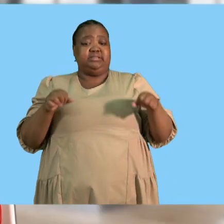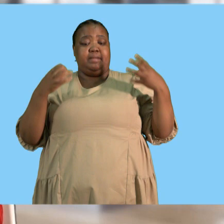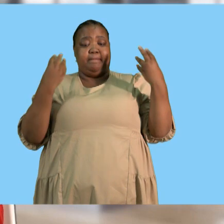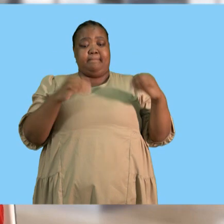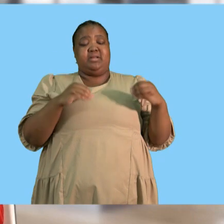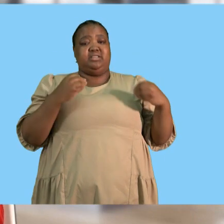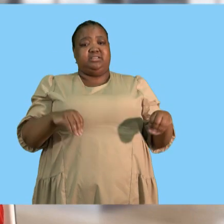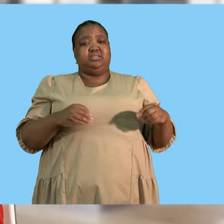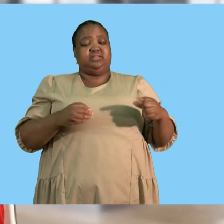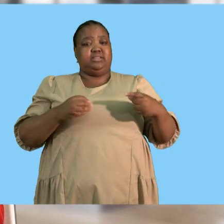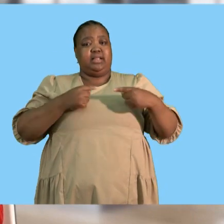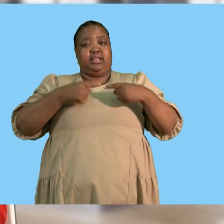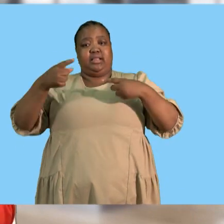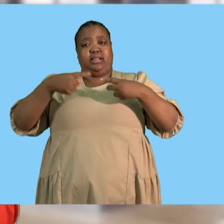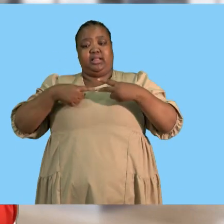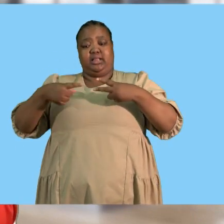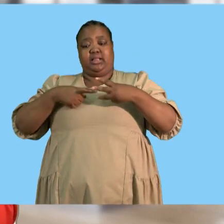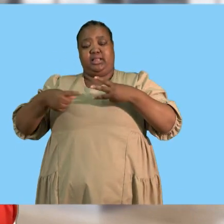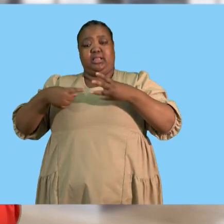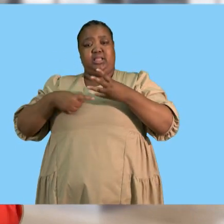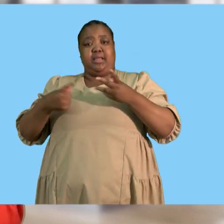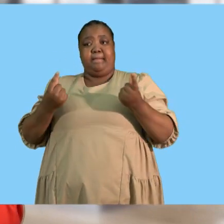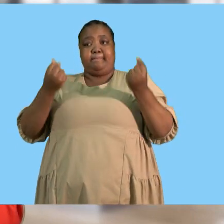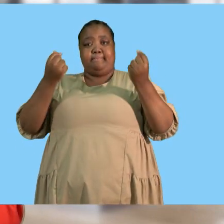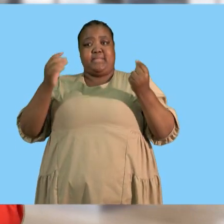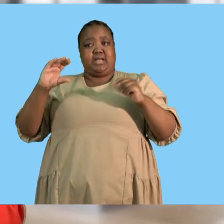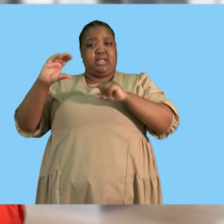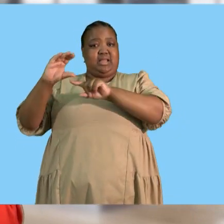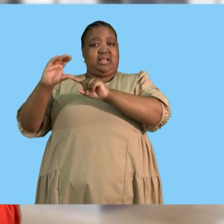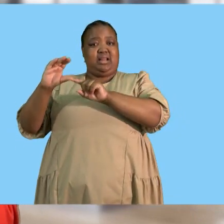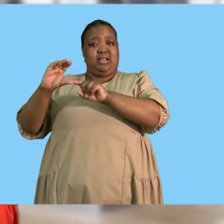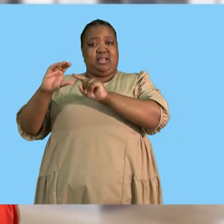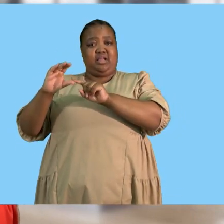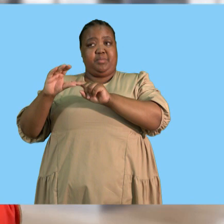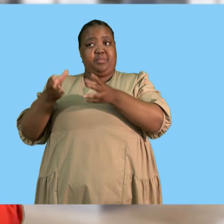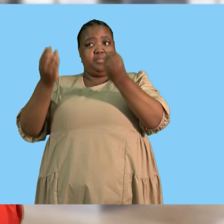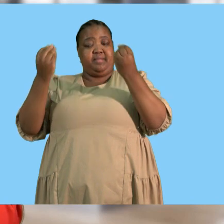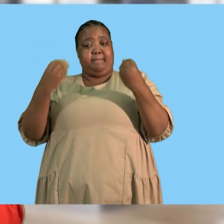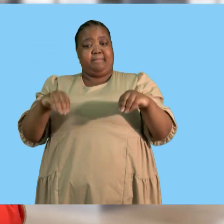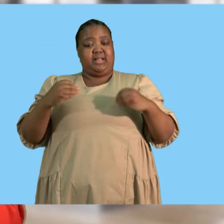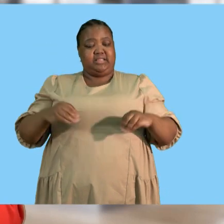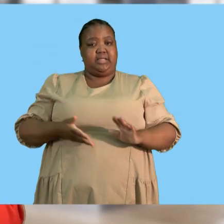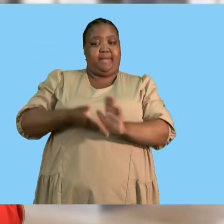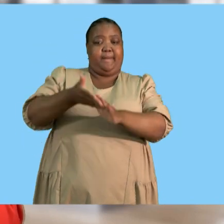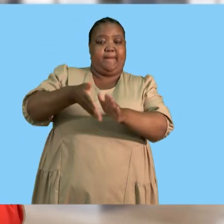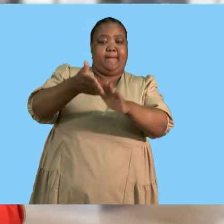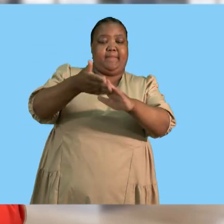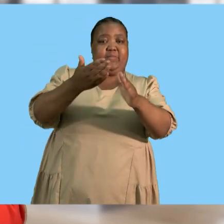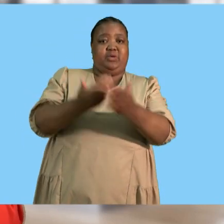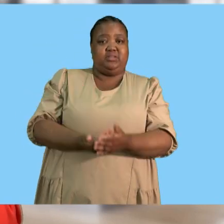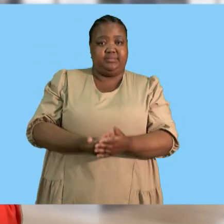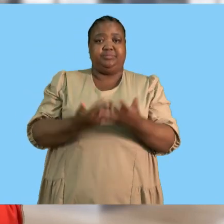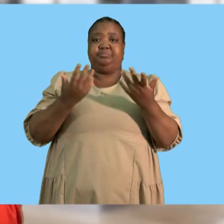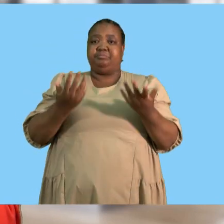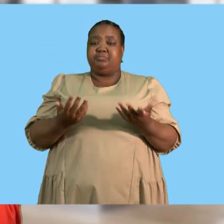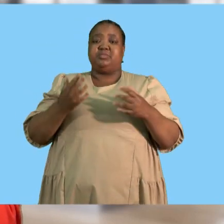use different ways to obtain capital to run their business. Now, you must know the different ways in which the